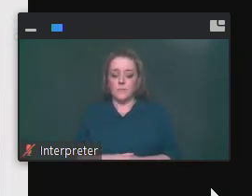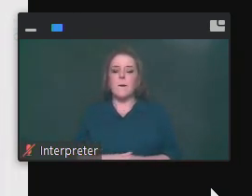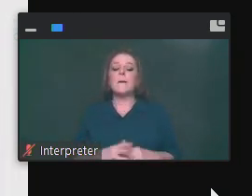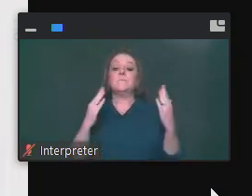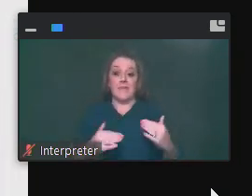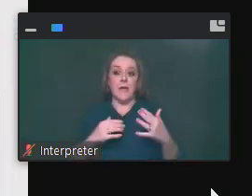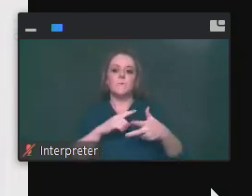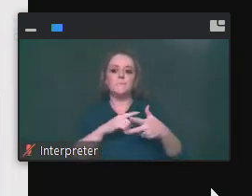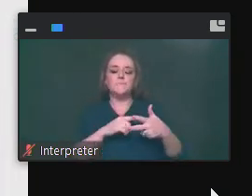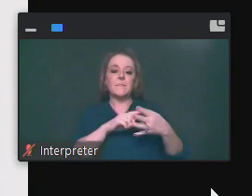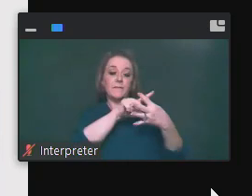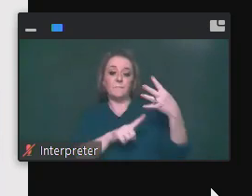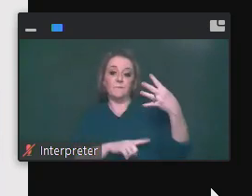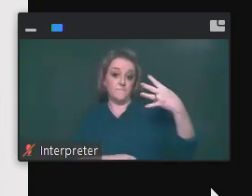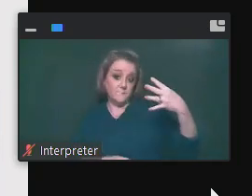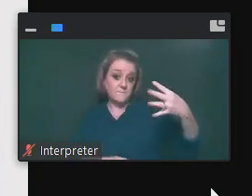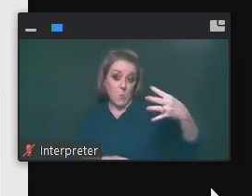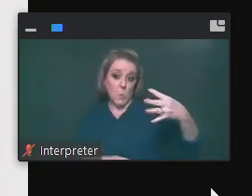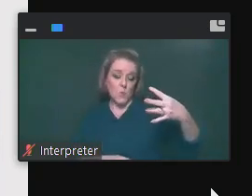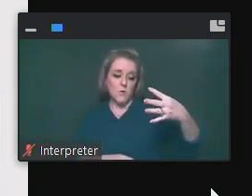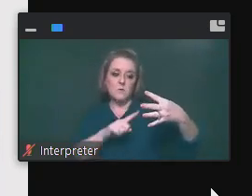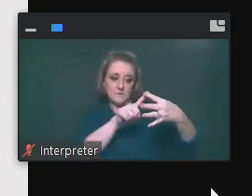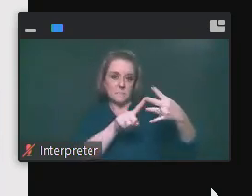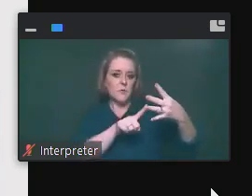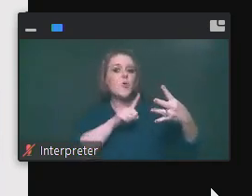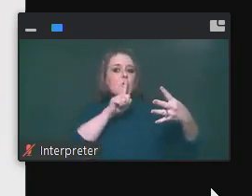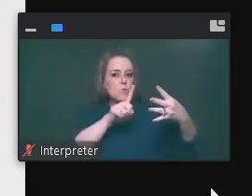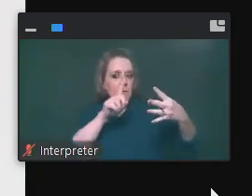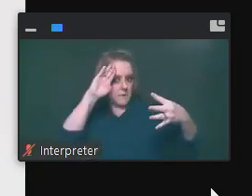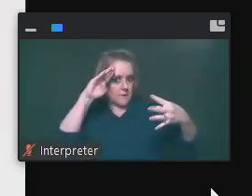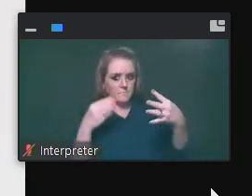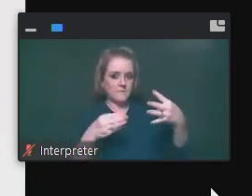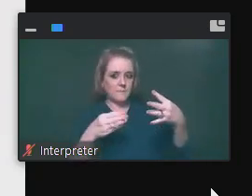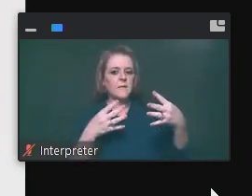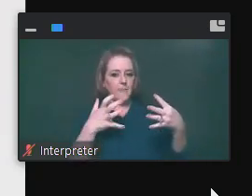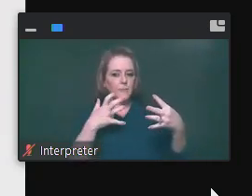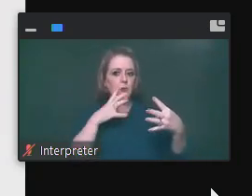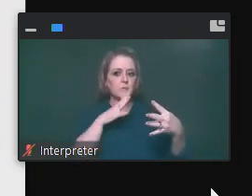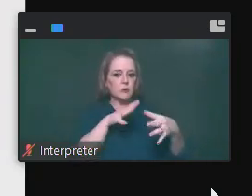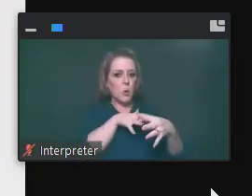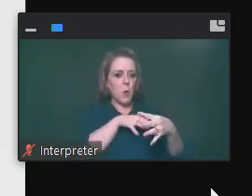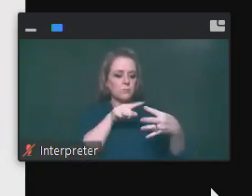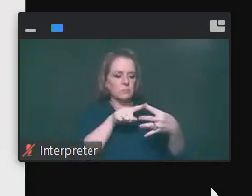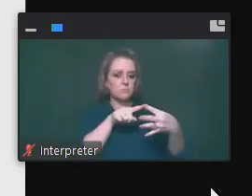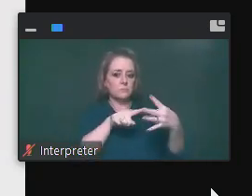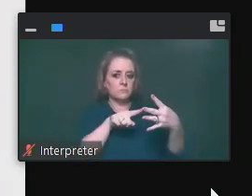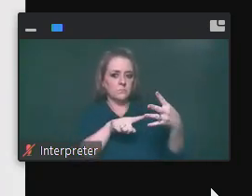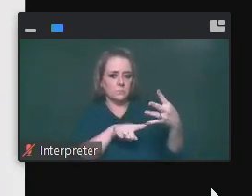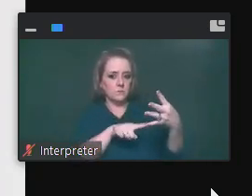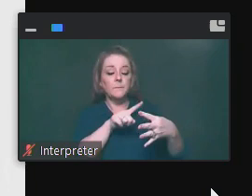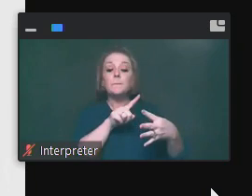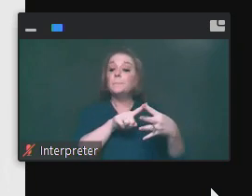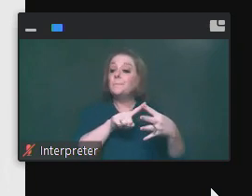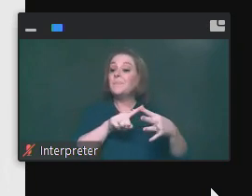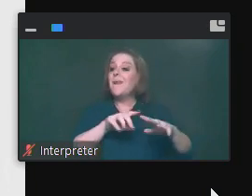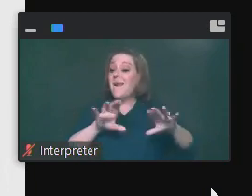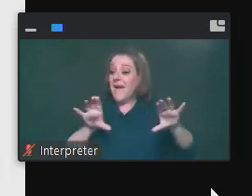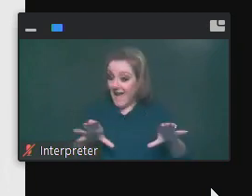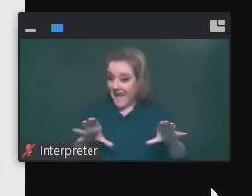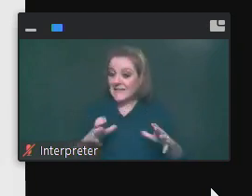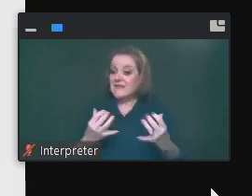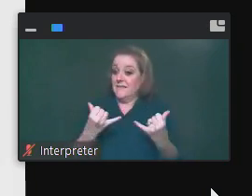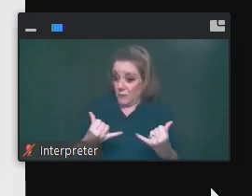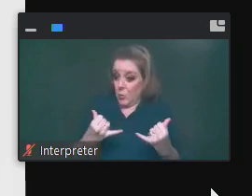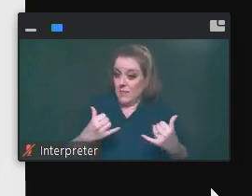Okay, then there's 4 slides that we're really watching, and I want to pause and go through these. So active cases by day. So active cases is